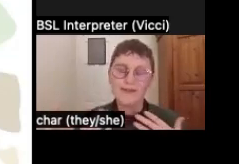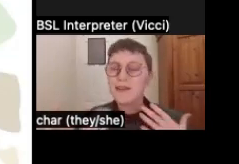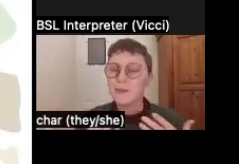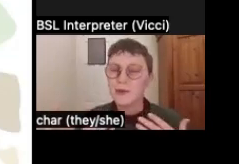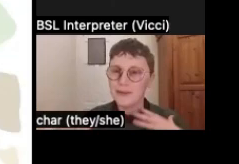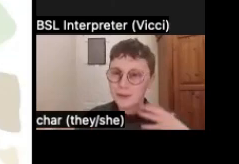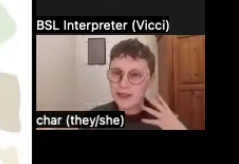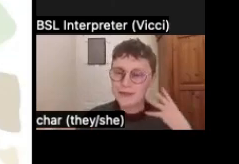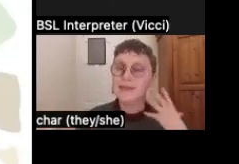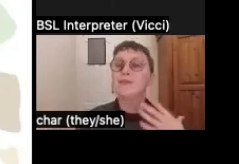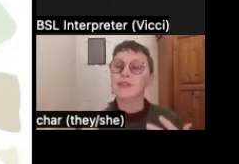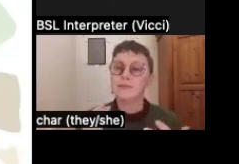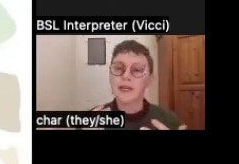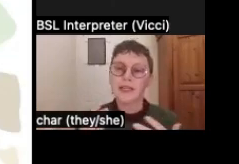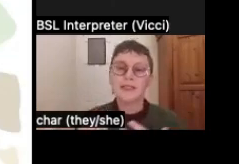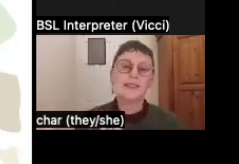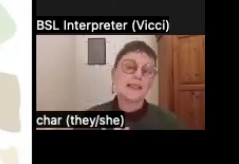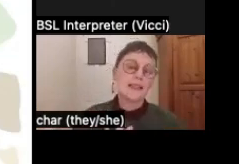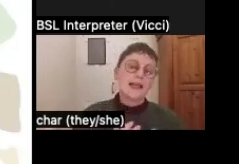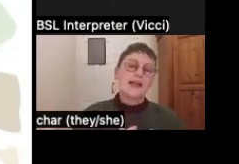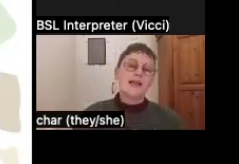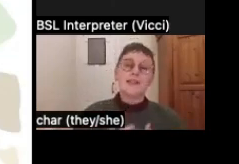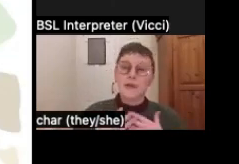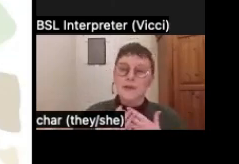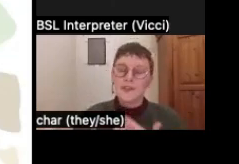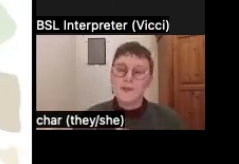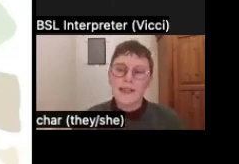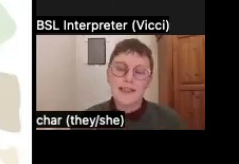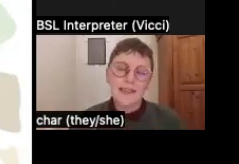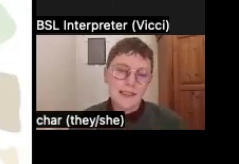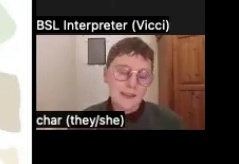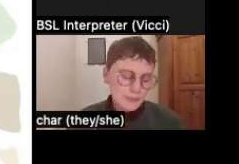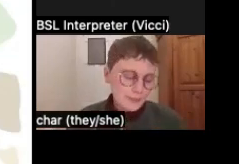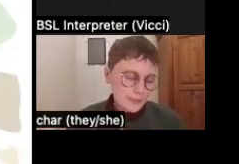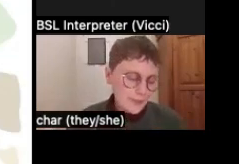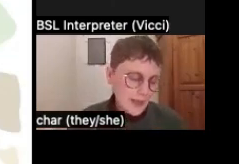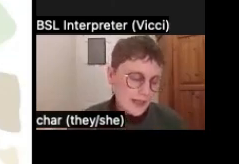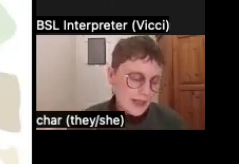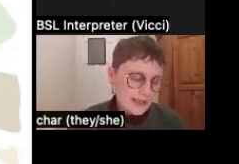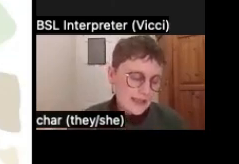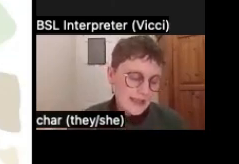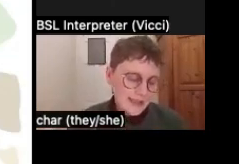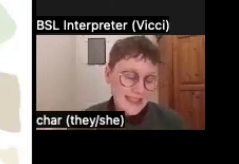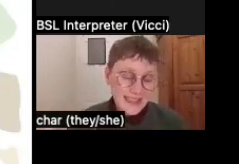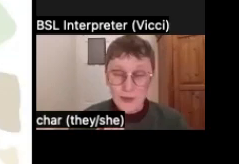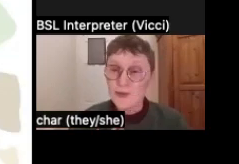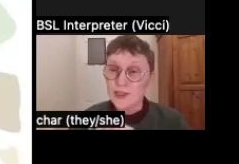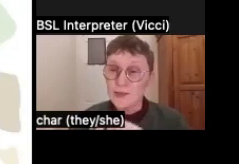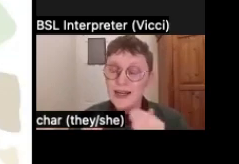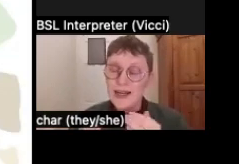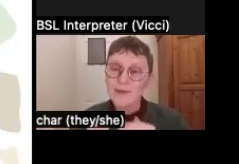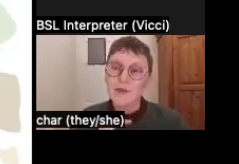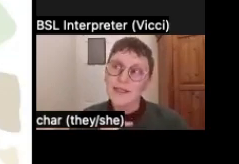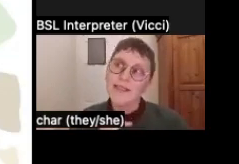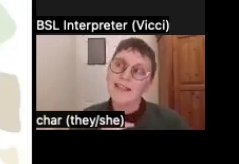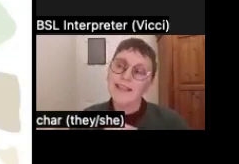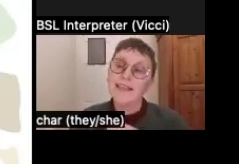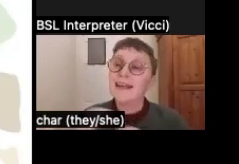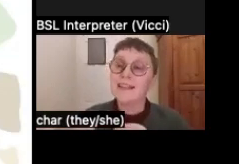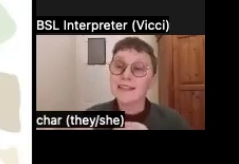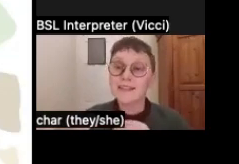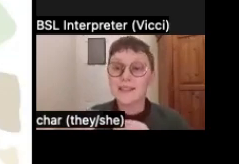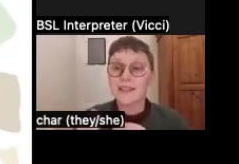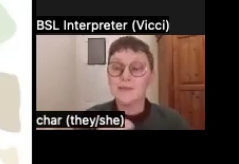I've written the body, but I mean the body mind, as opposed to against it. And in that sense, also perhaps working